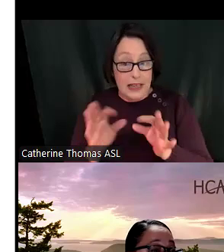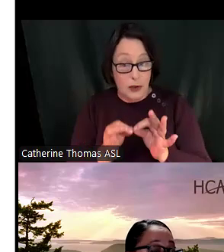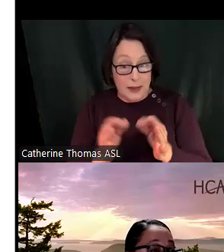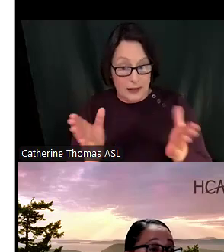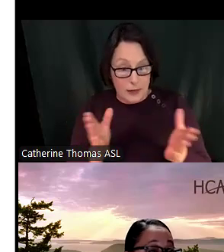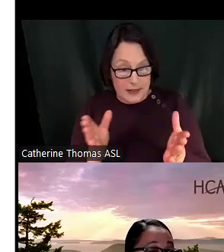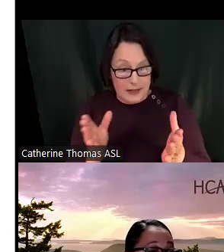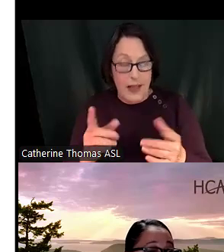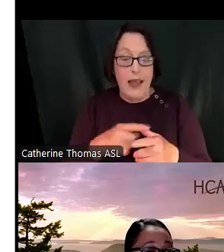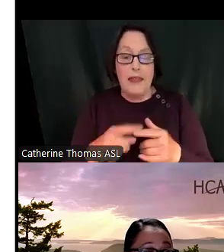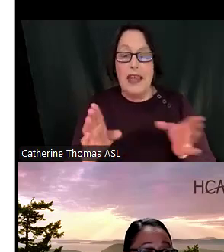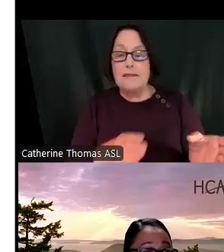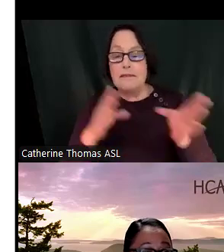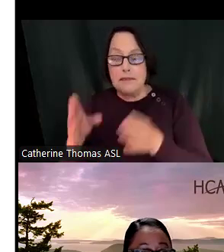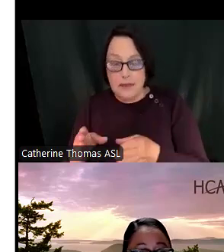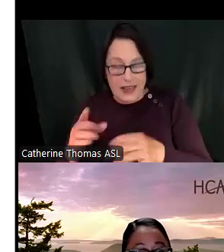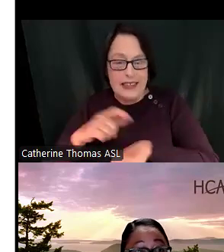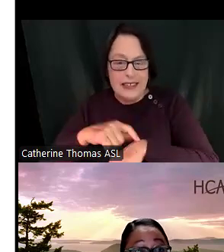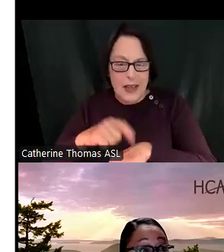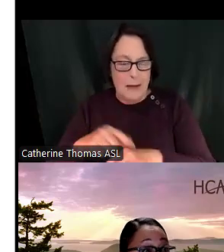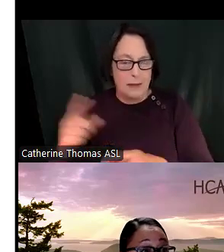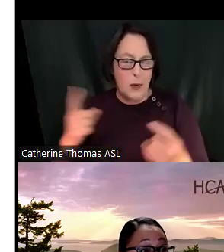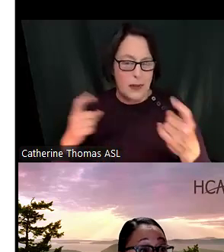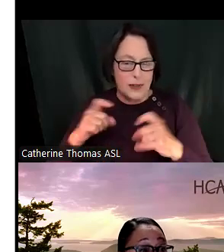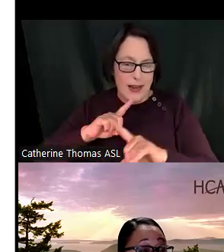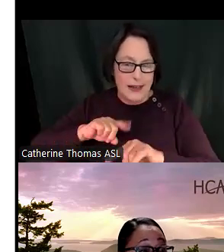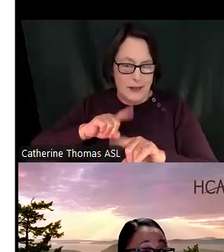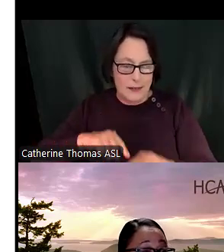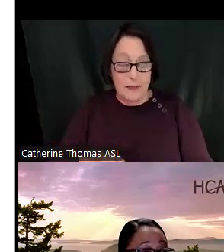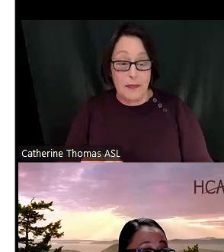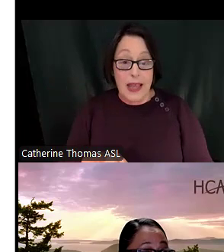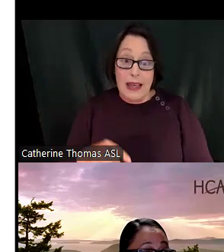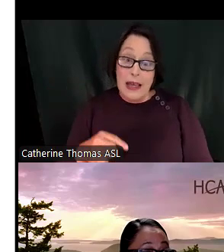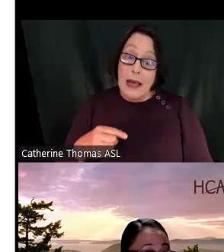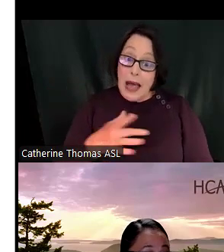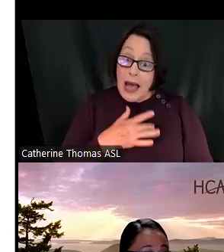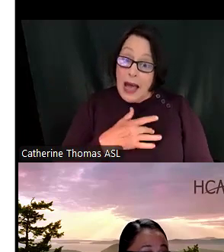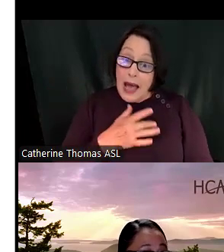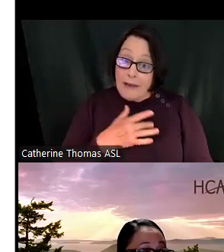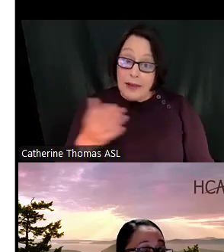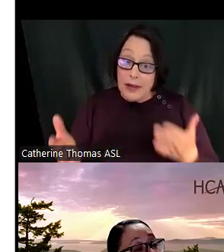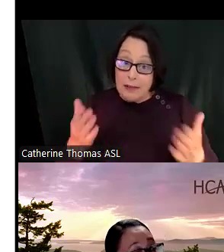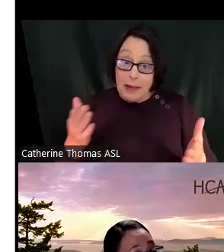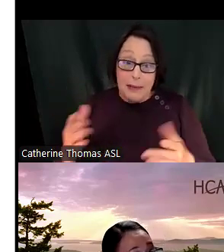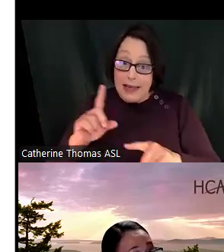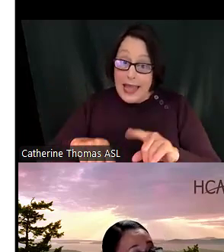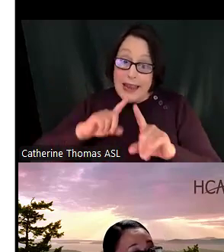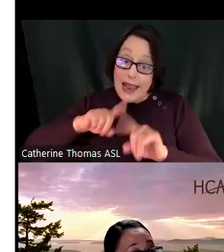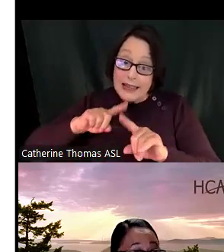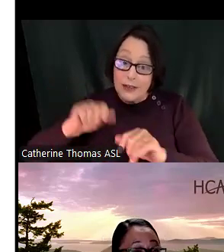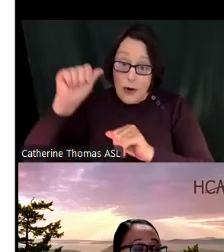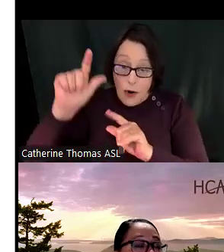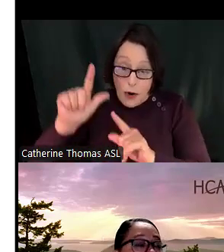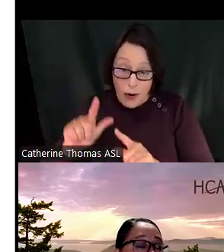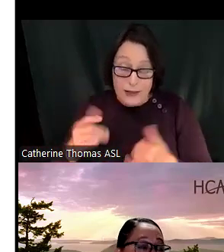some time for questions and answers. My guess is we won't get to everyone's question today, but we will take them